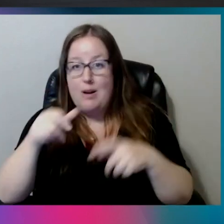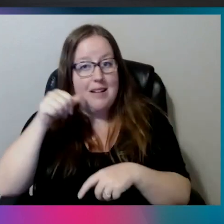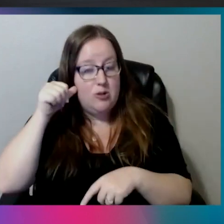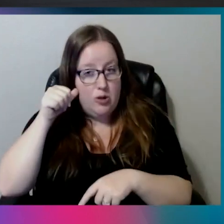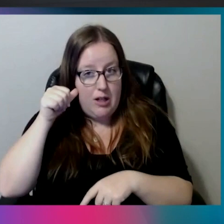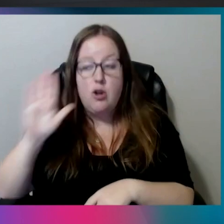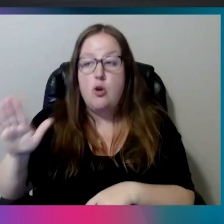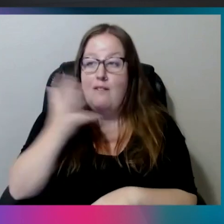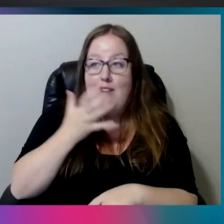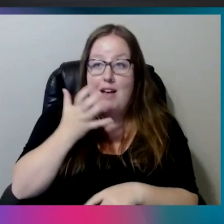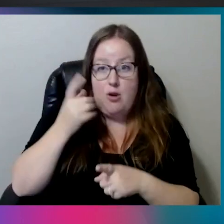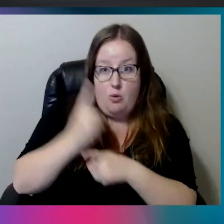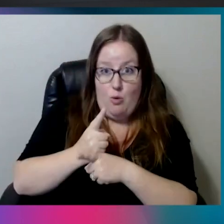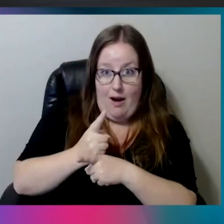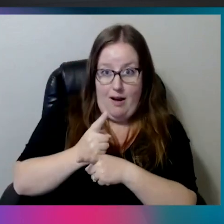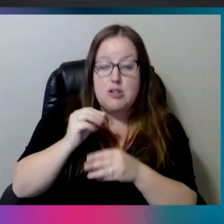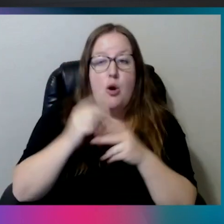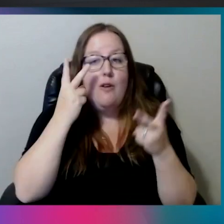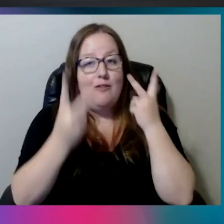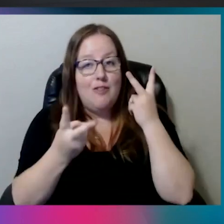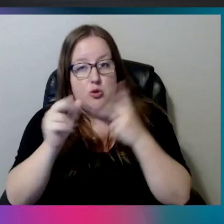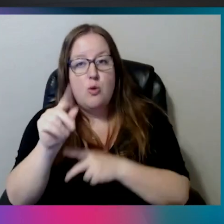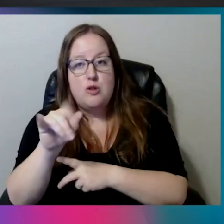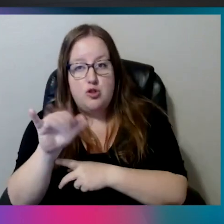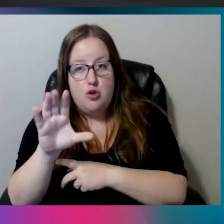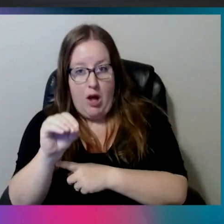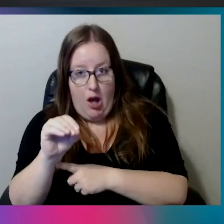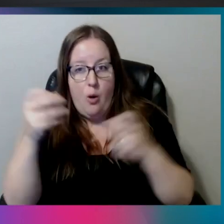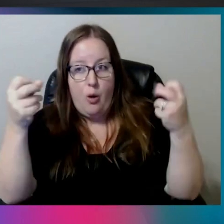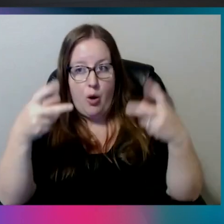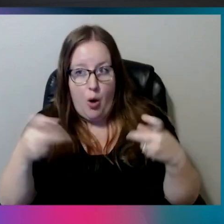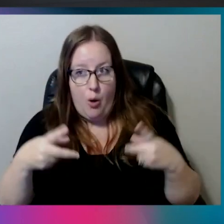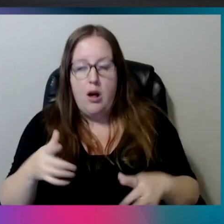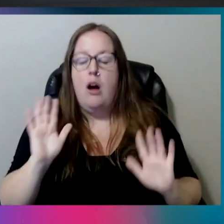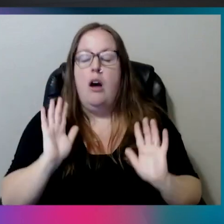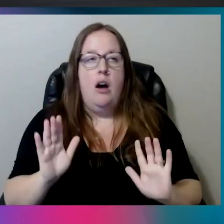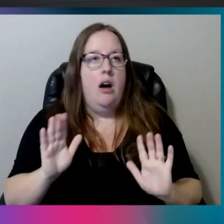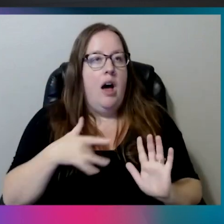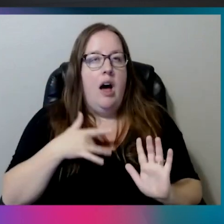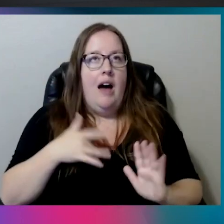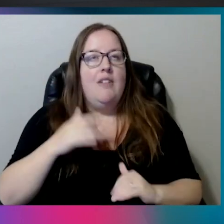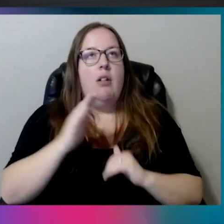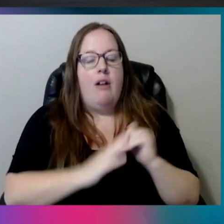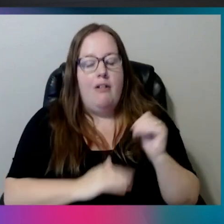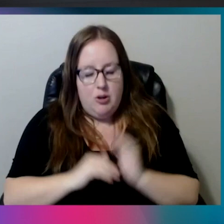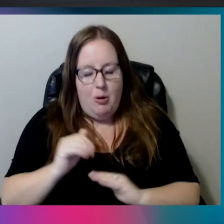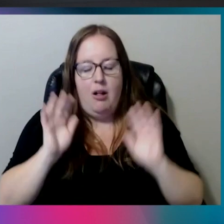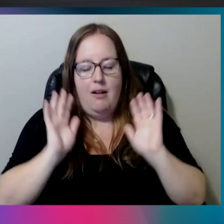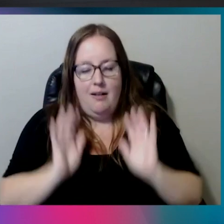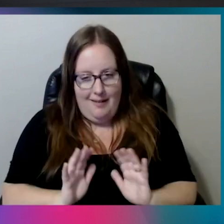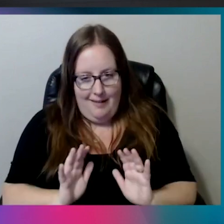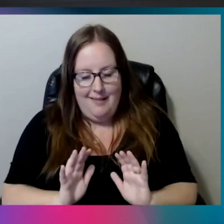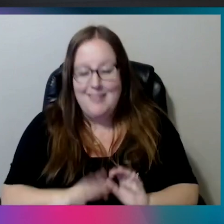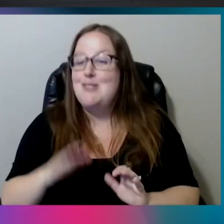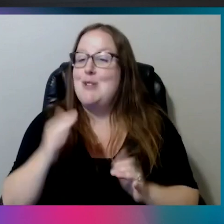here we are in Visual Studio Code. And I feel so much more comfortable. So again, if you go to the Visual Studio Code